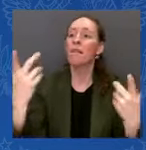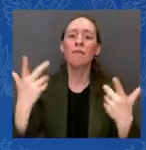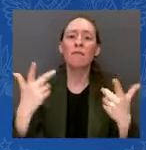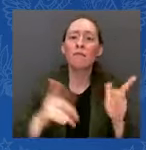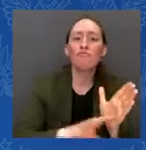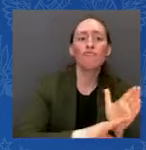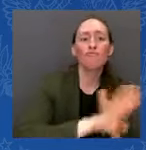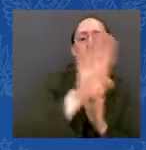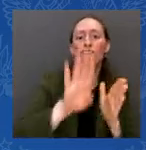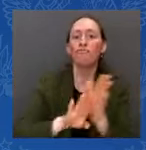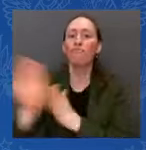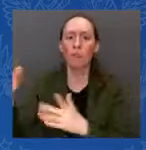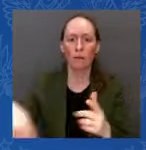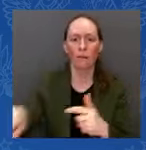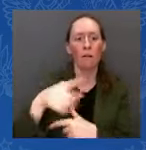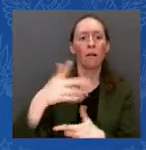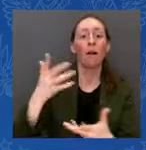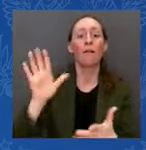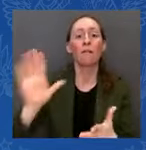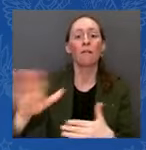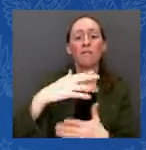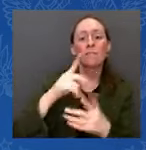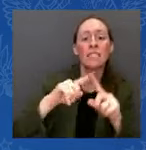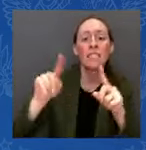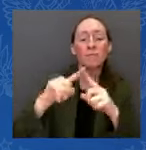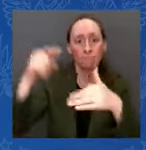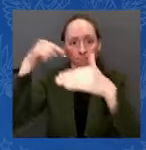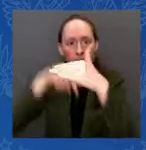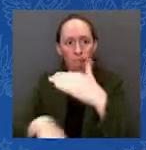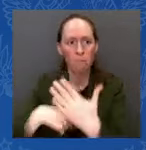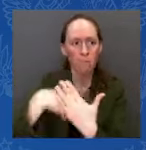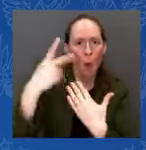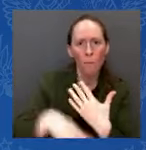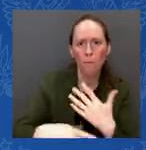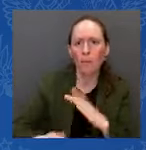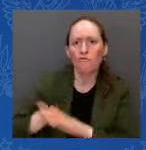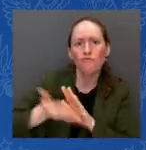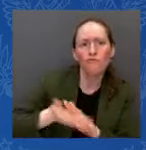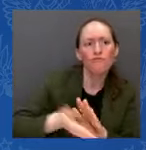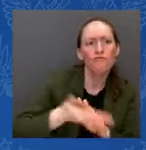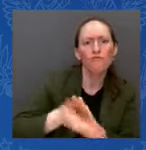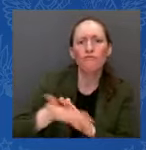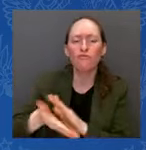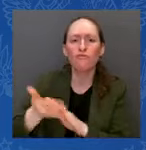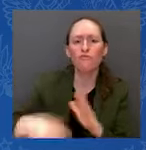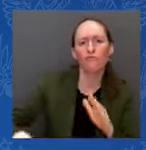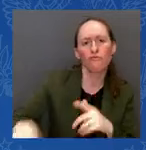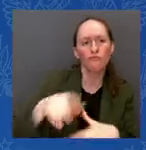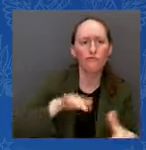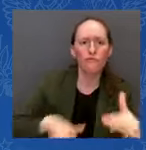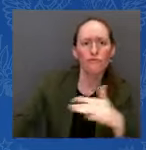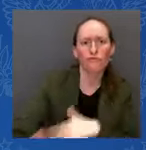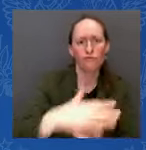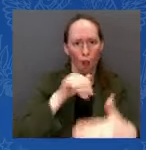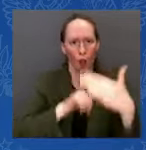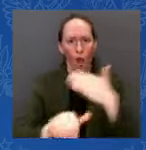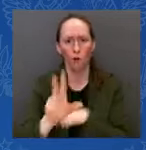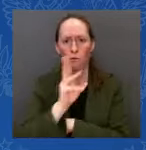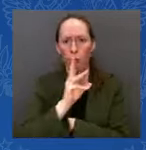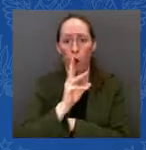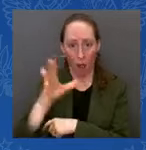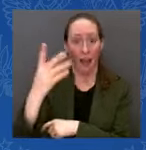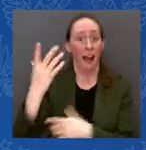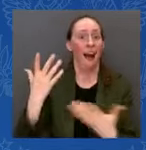jobs for all workers in our countries, including a lot of union jobs. There's a reason why not everyone